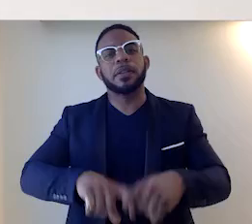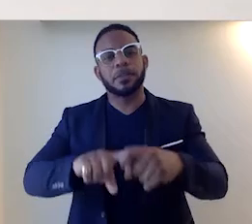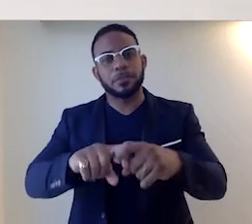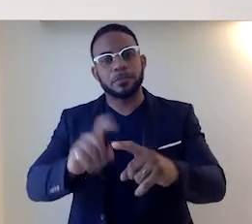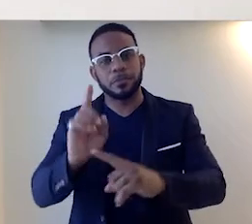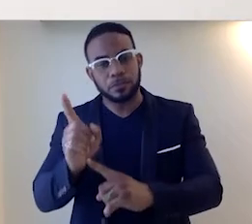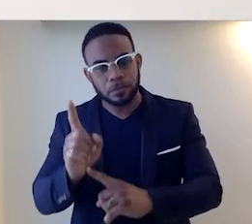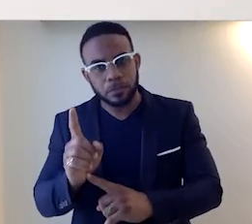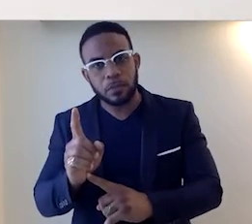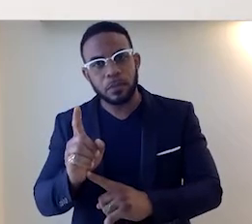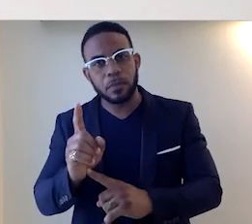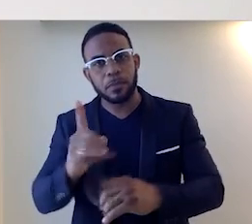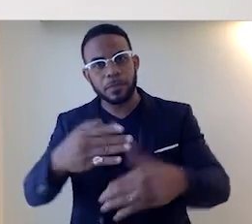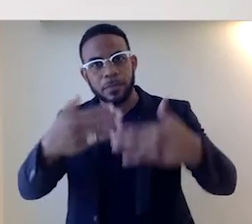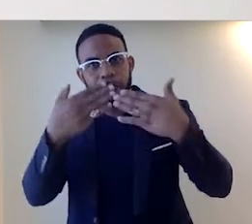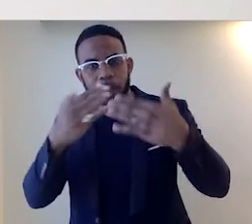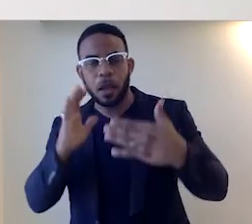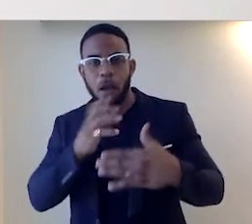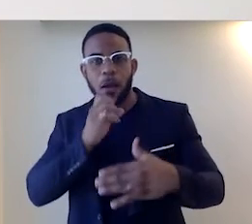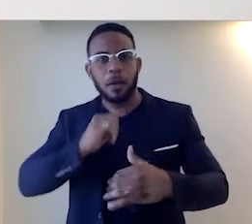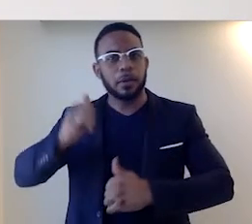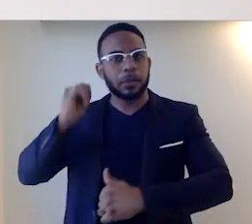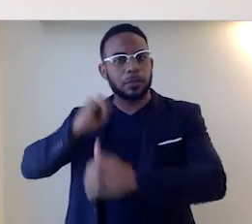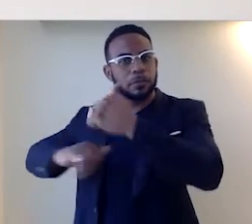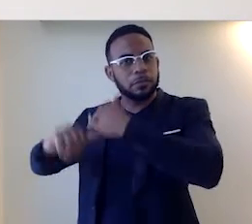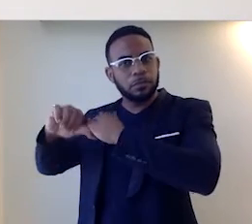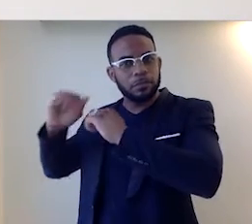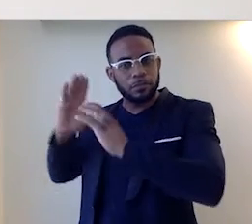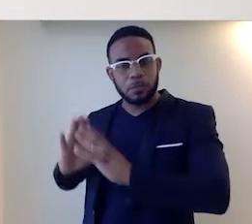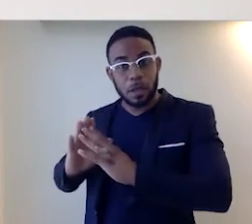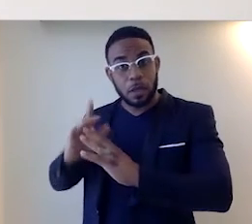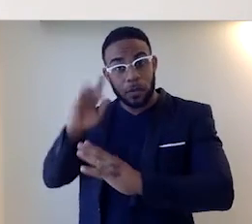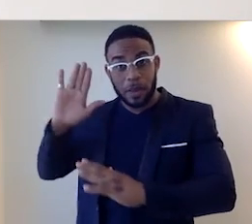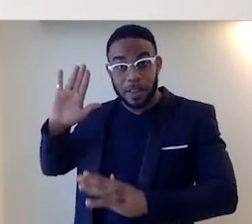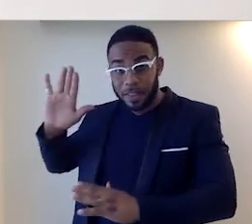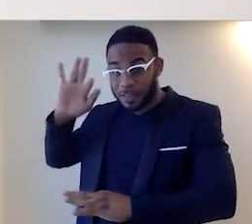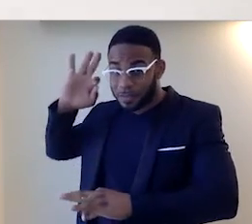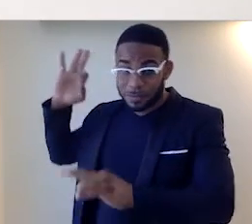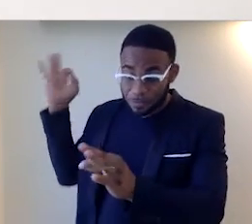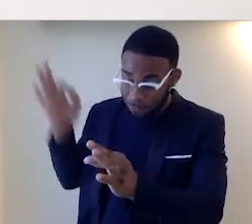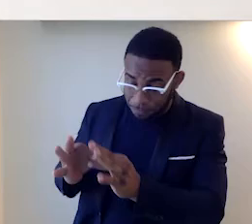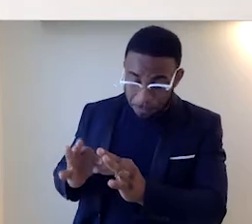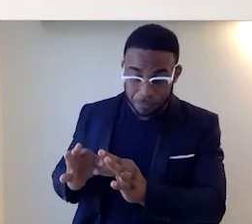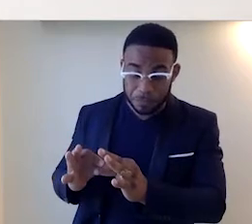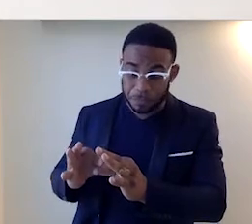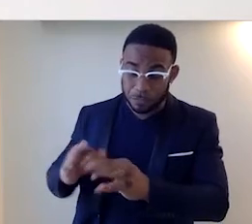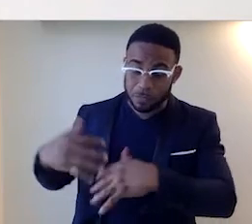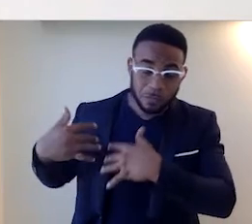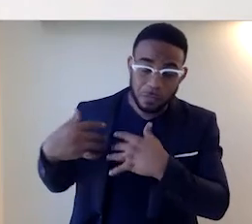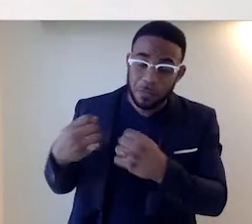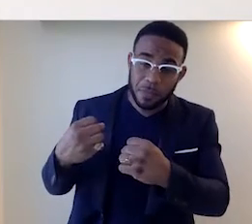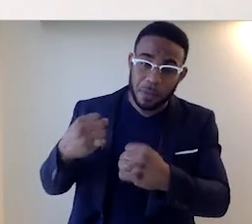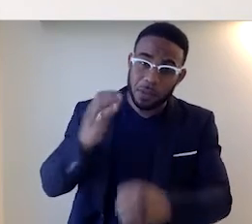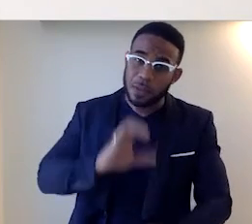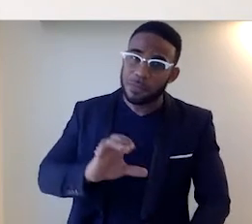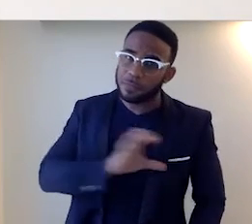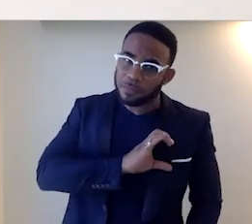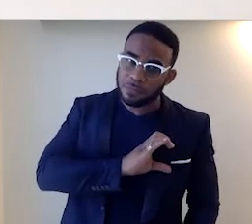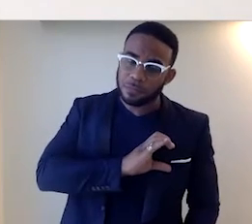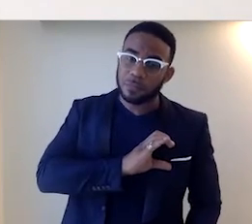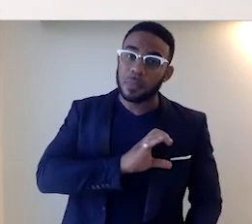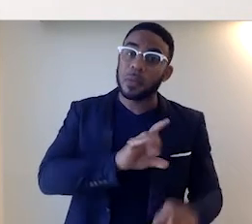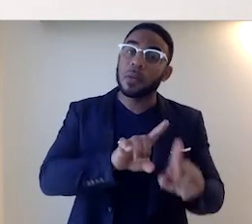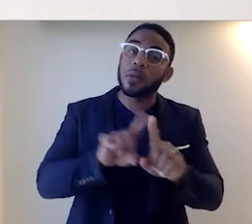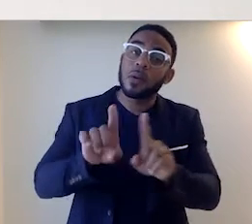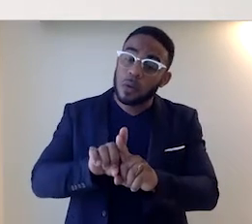moment to thank our ancestors for their faith, their strength of character,